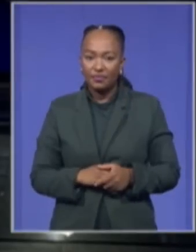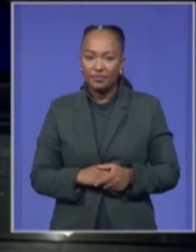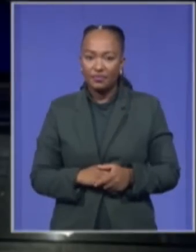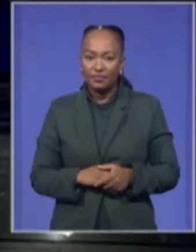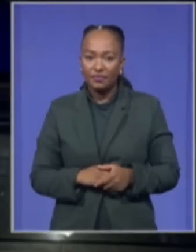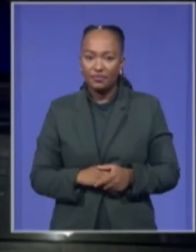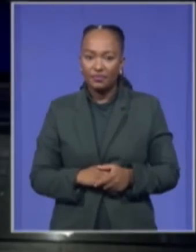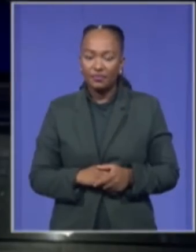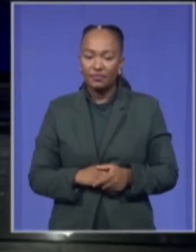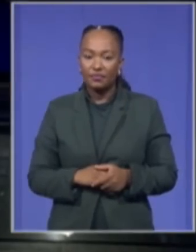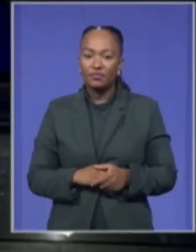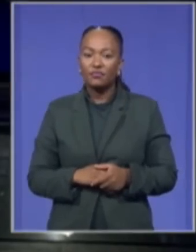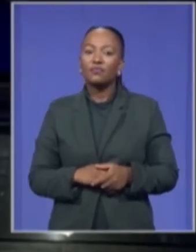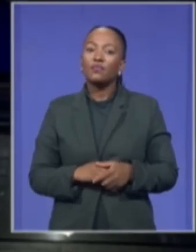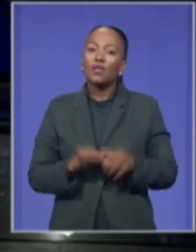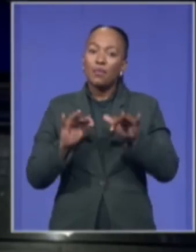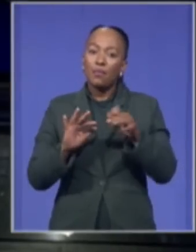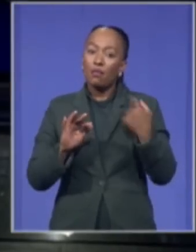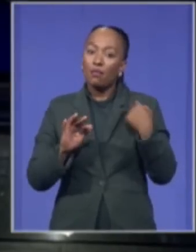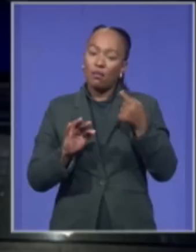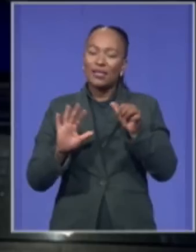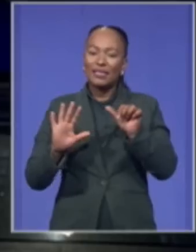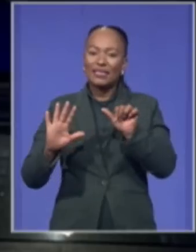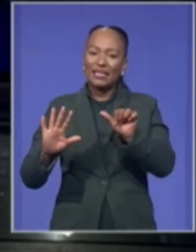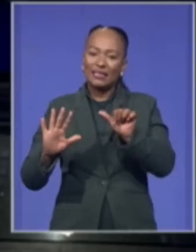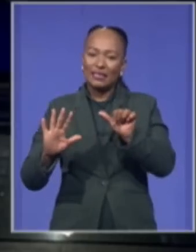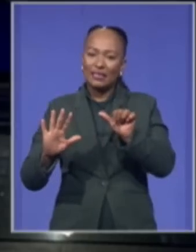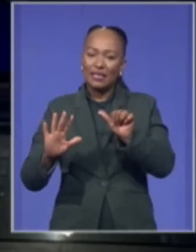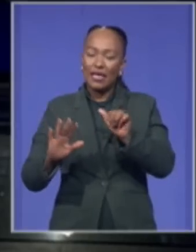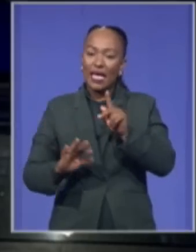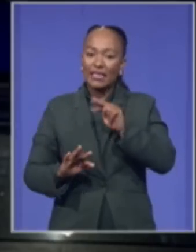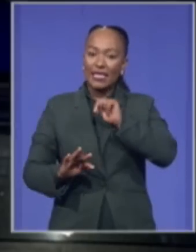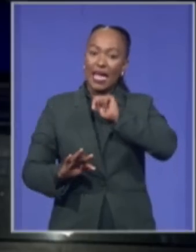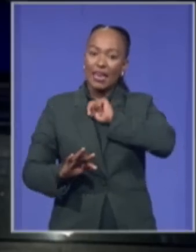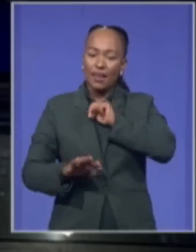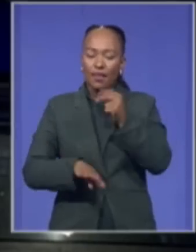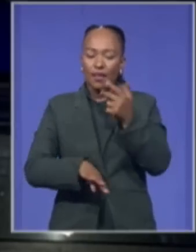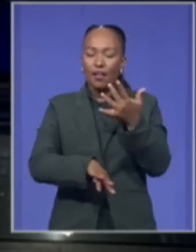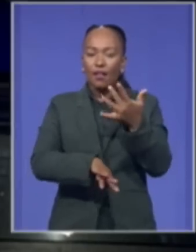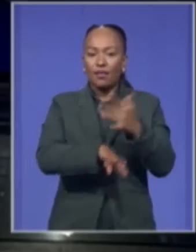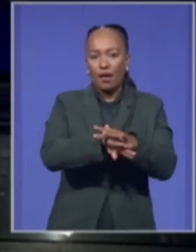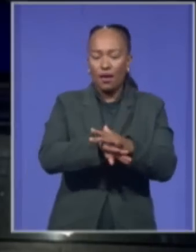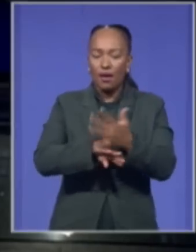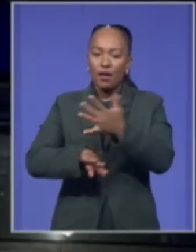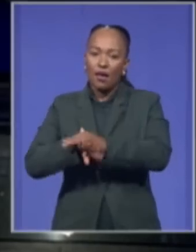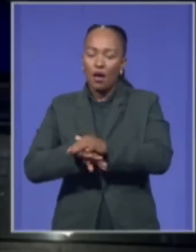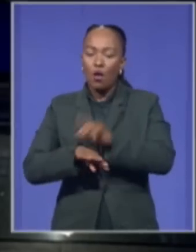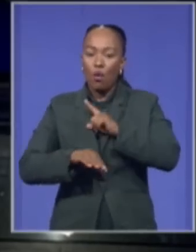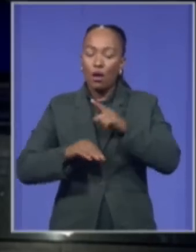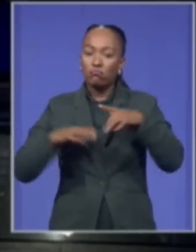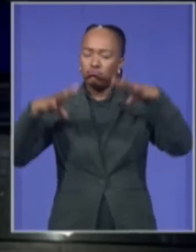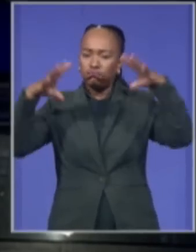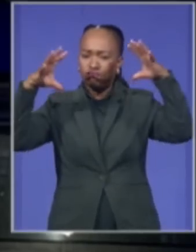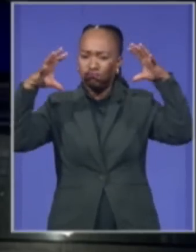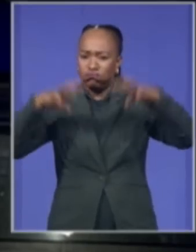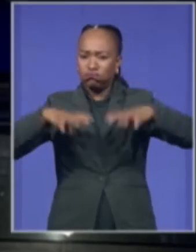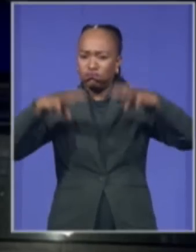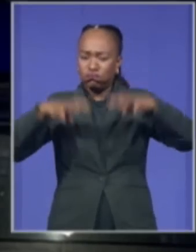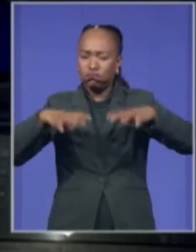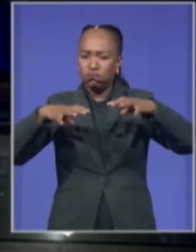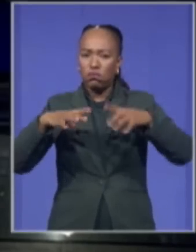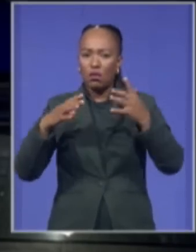Ke batho ba tshiletseng ba seng ba hlokahalletse KwaZulu Natal ka lebaka la dipula tse nang ka matla, mme ho ballwa le